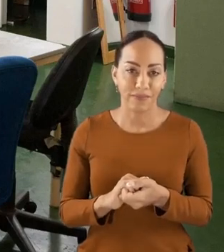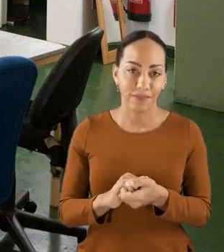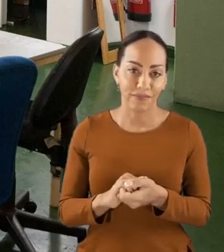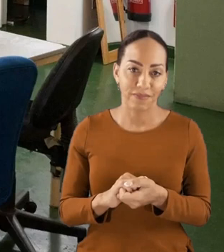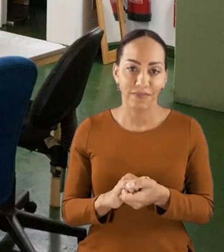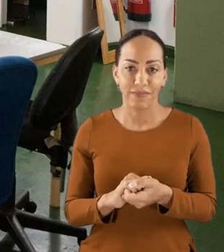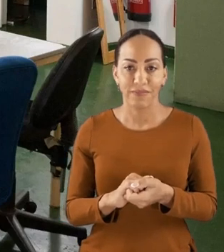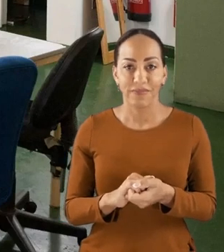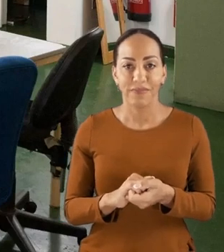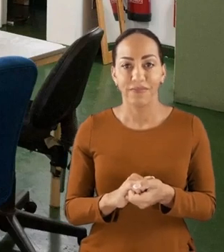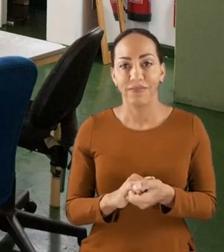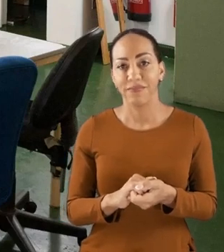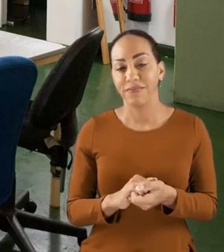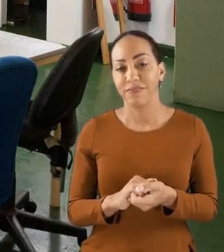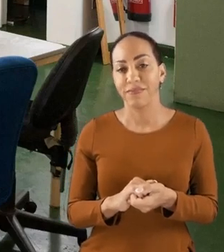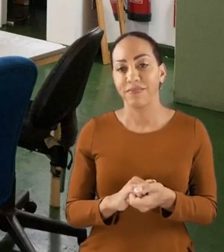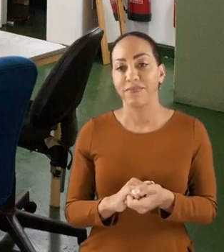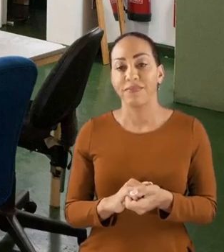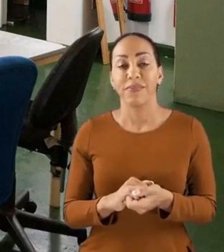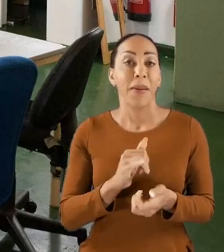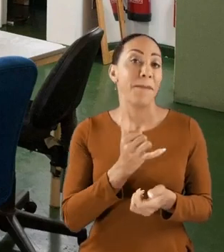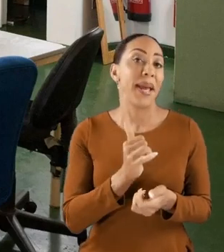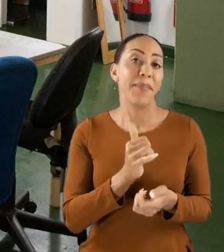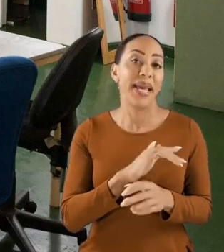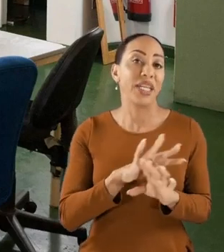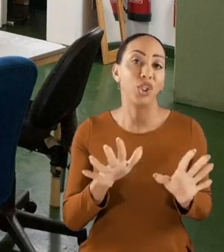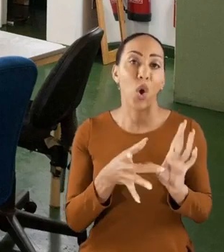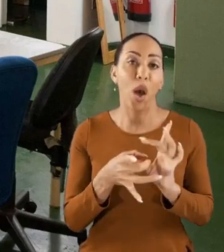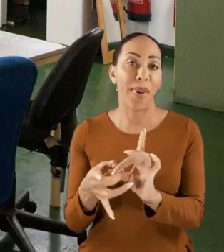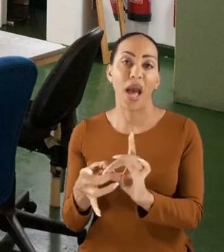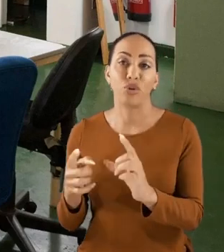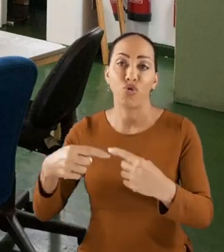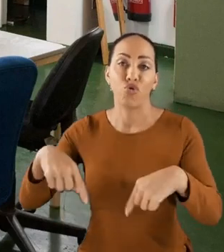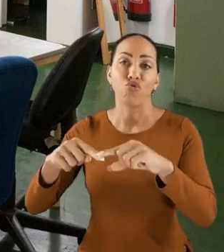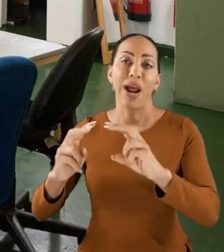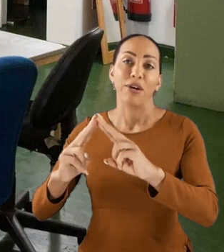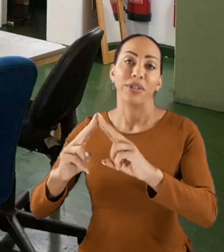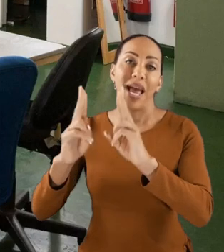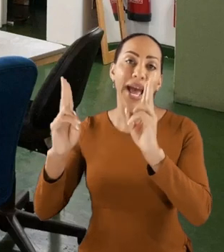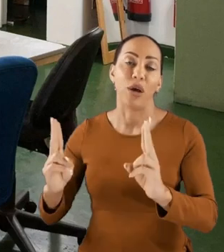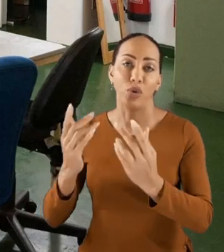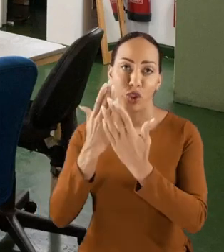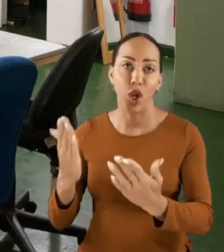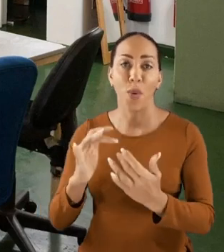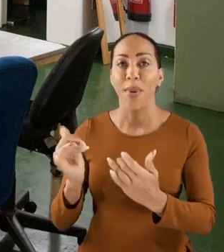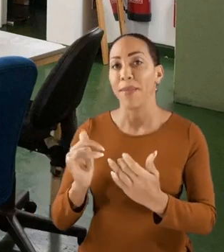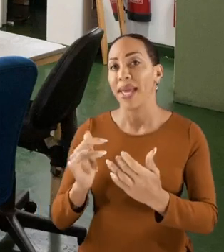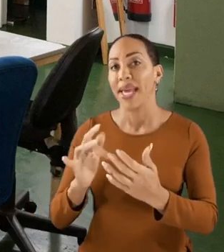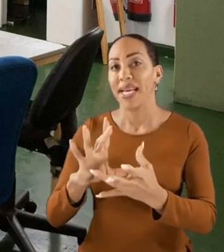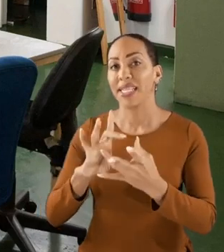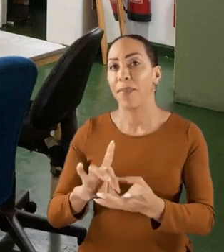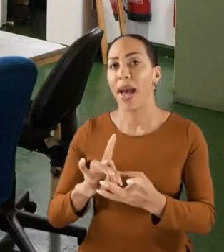like where we've got to with this conversation around, maybe it's not about the Roundhouse show, maybe it's about something more